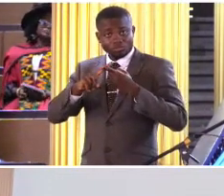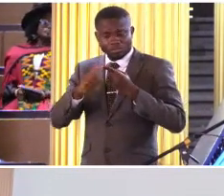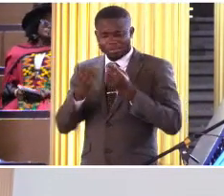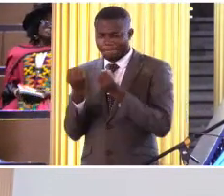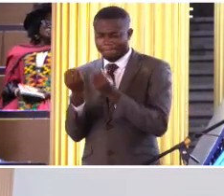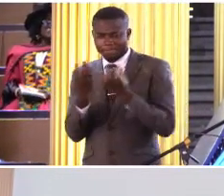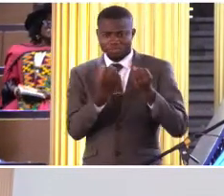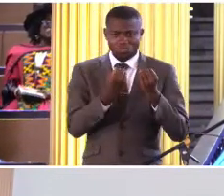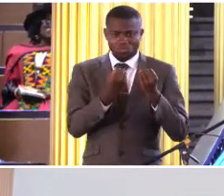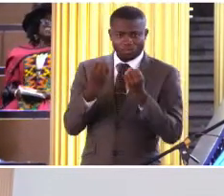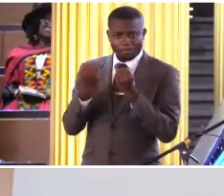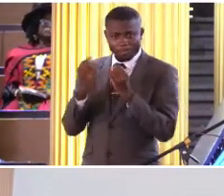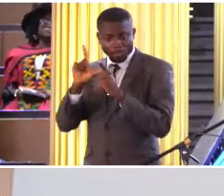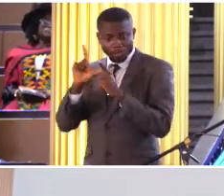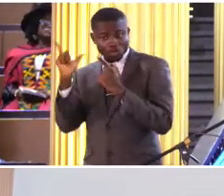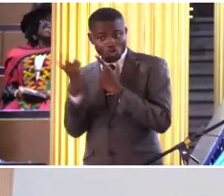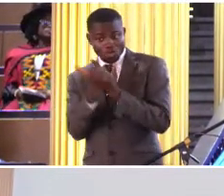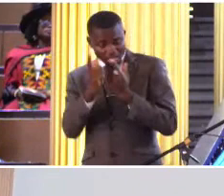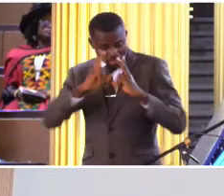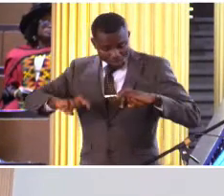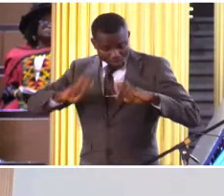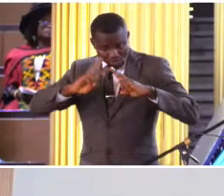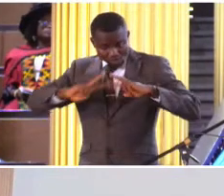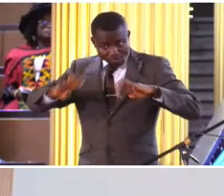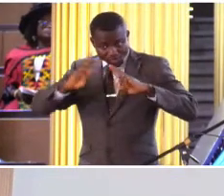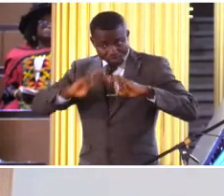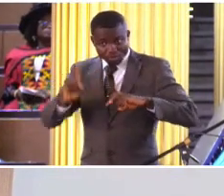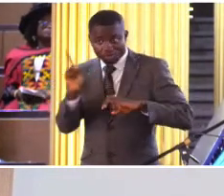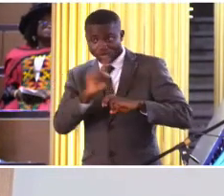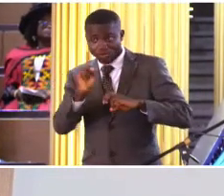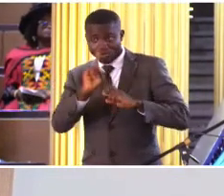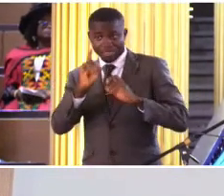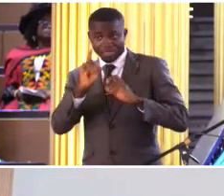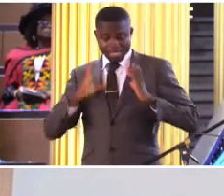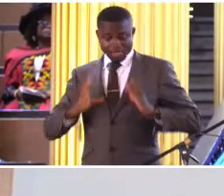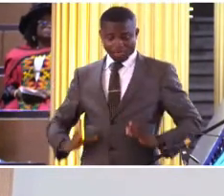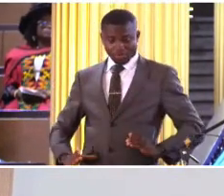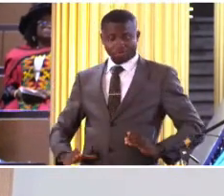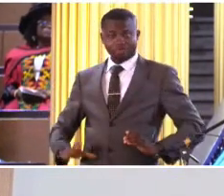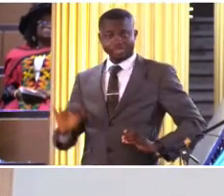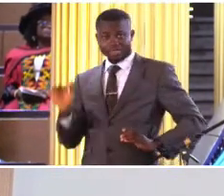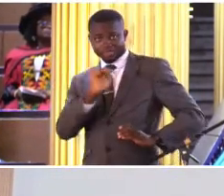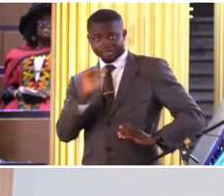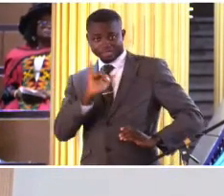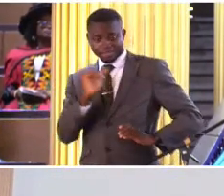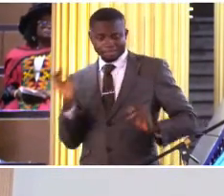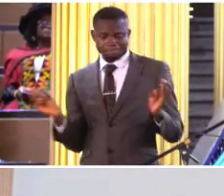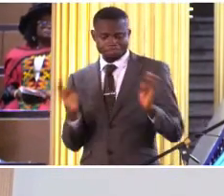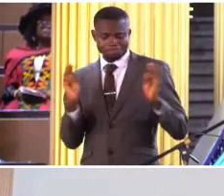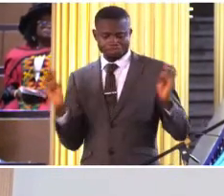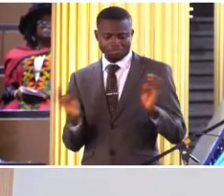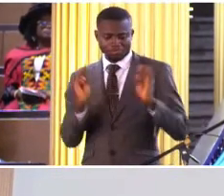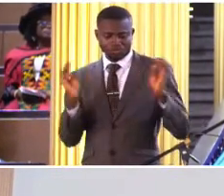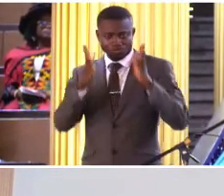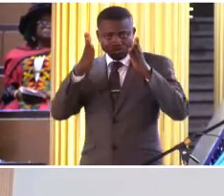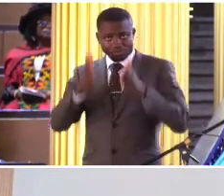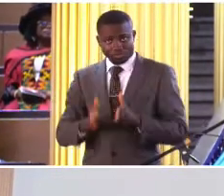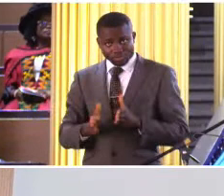multiple local research grants as a principal investigator or co-investigator. He has